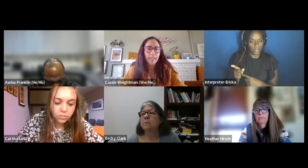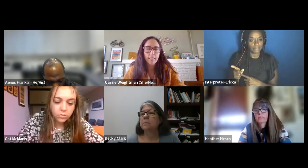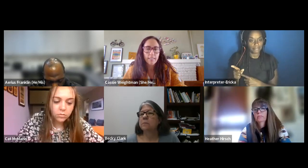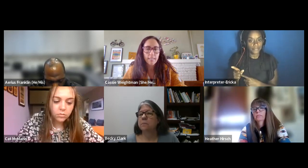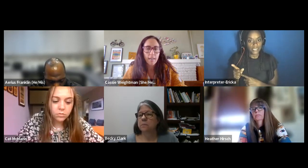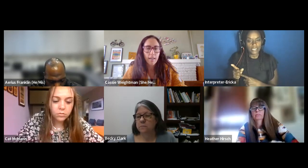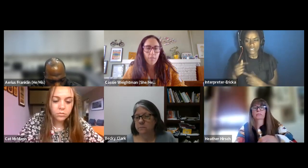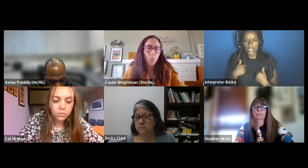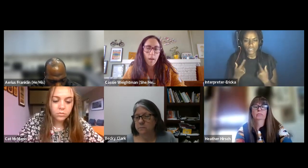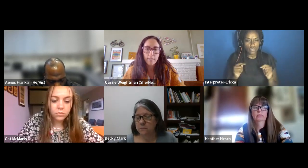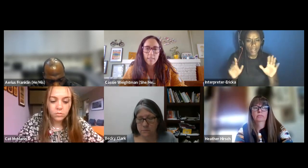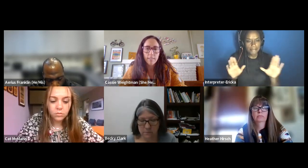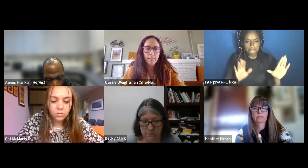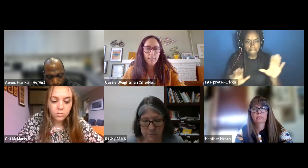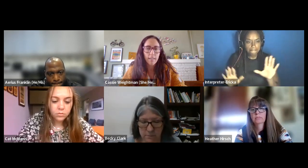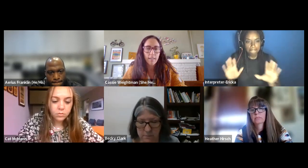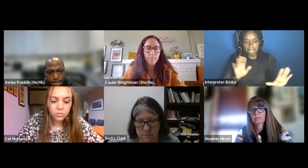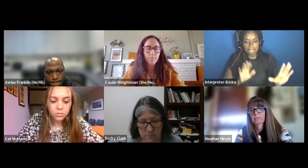so I can get an idea of where